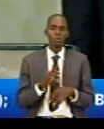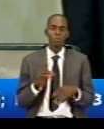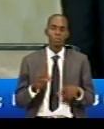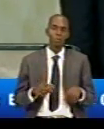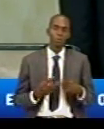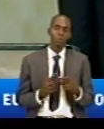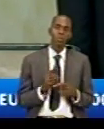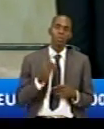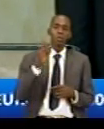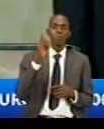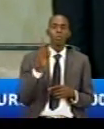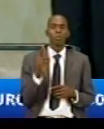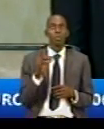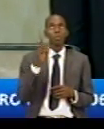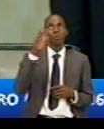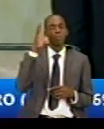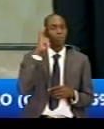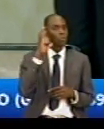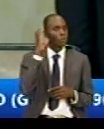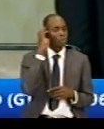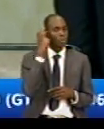my prayers.